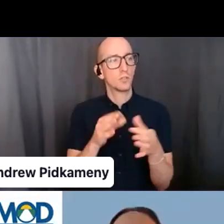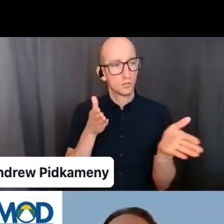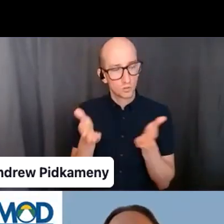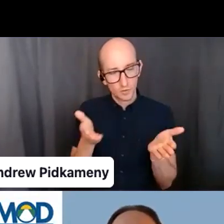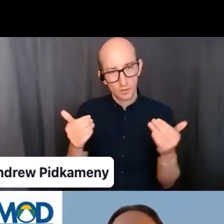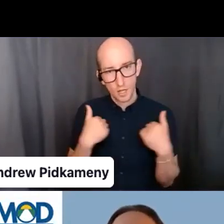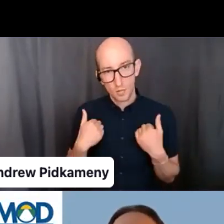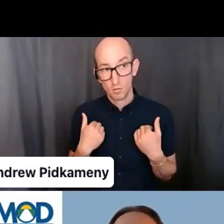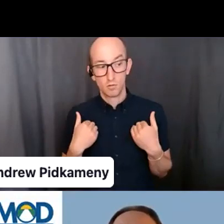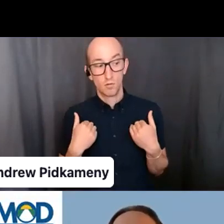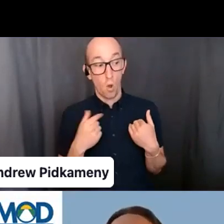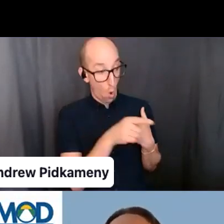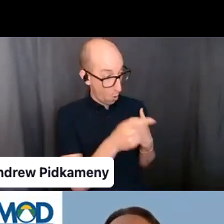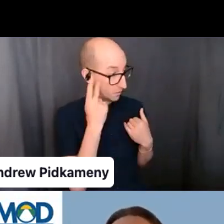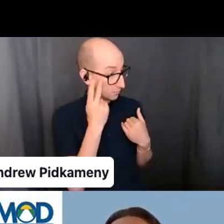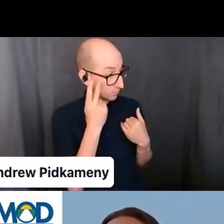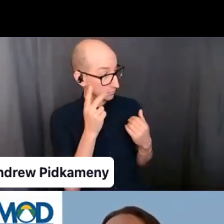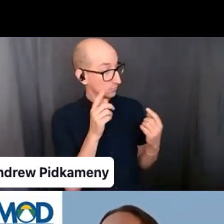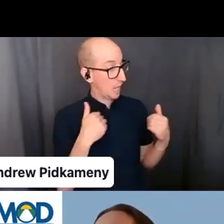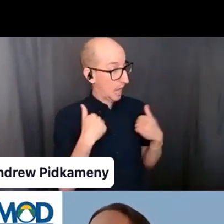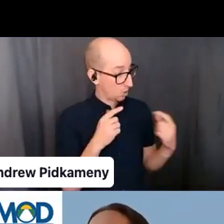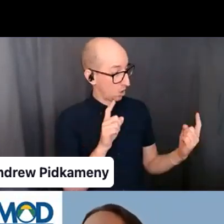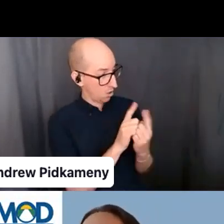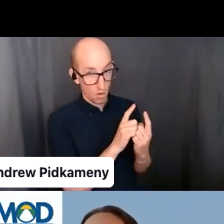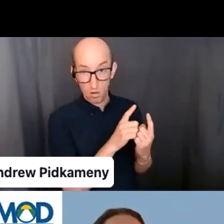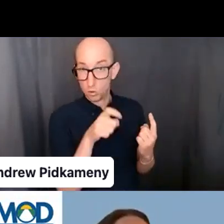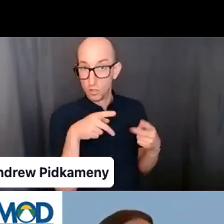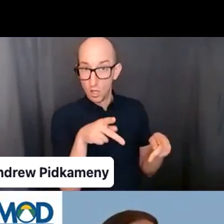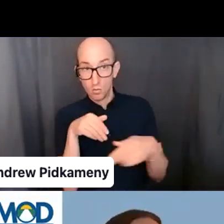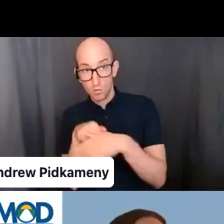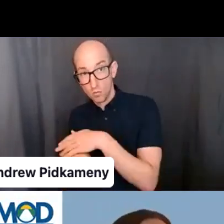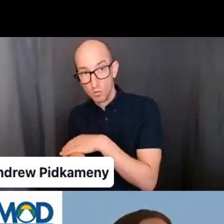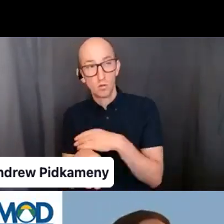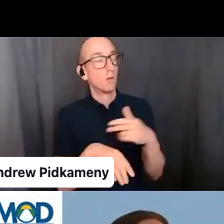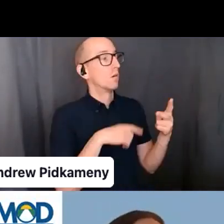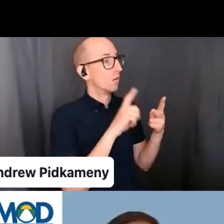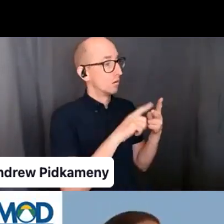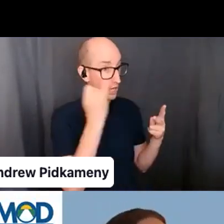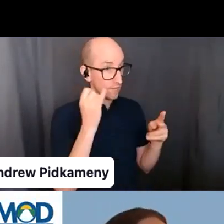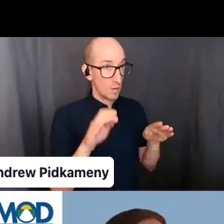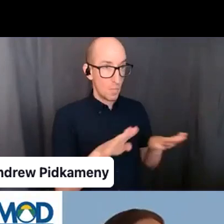then how do you deal with behavior issues. We'll talk about some